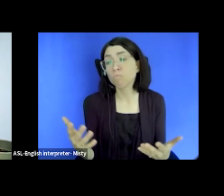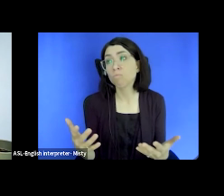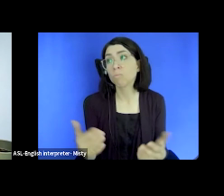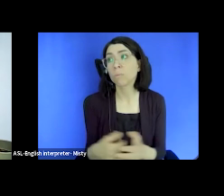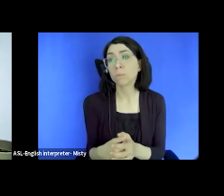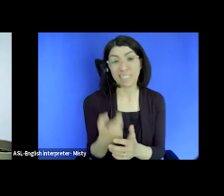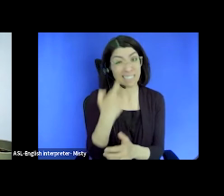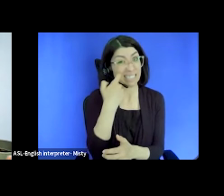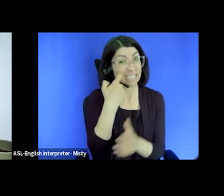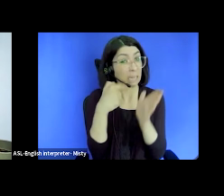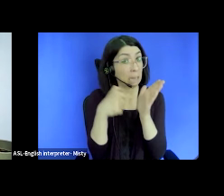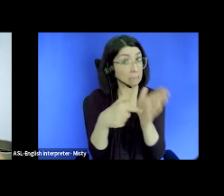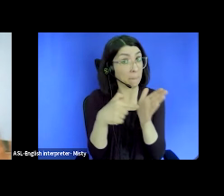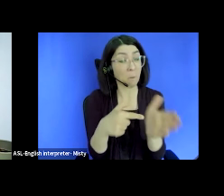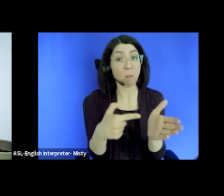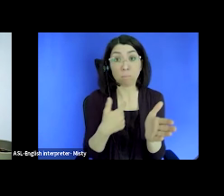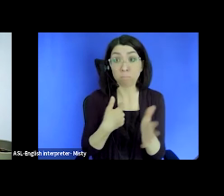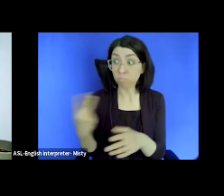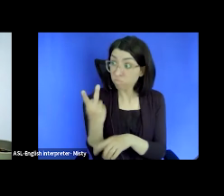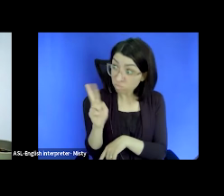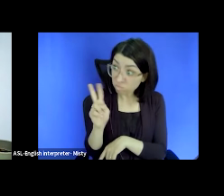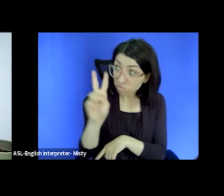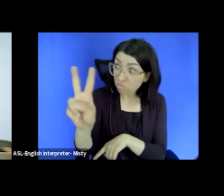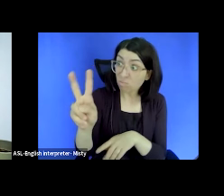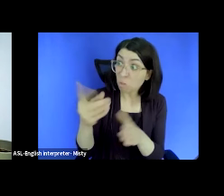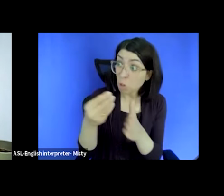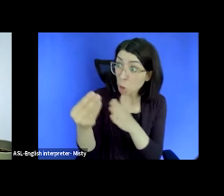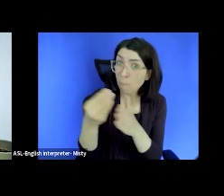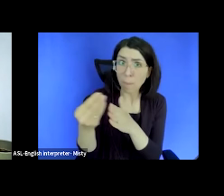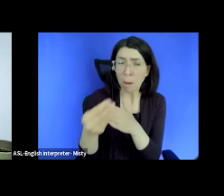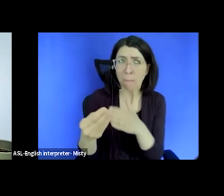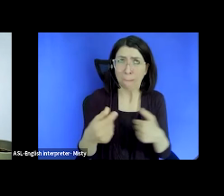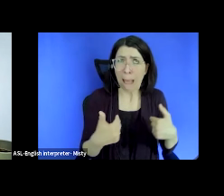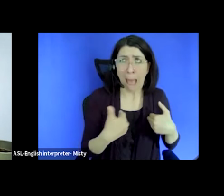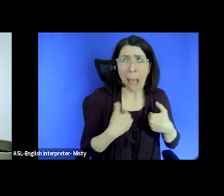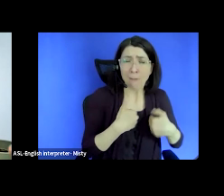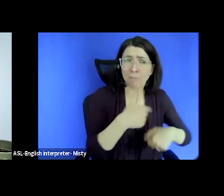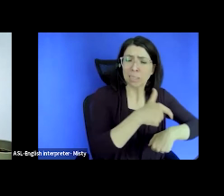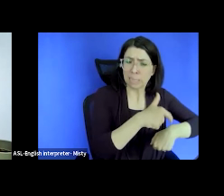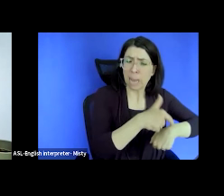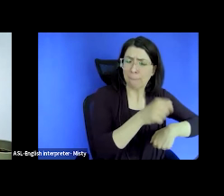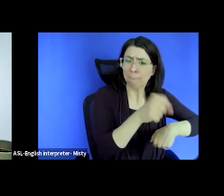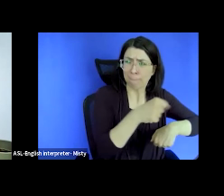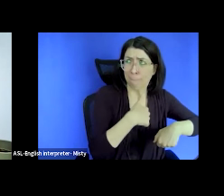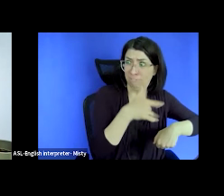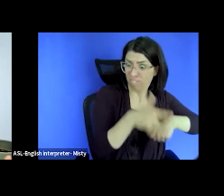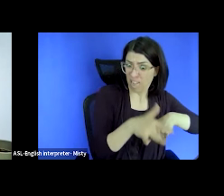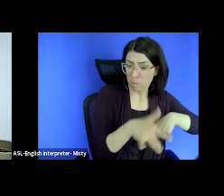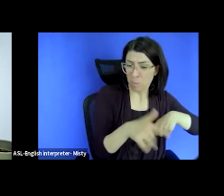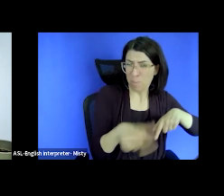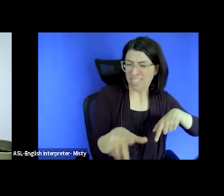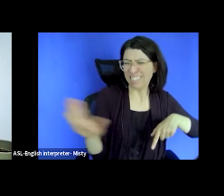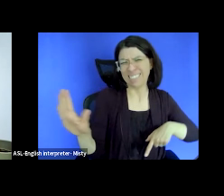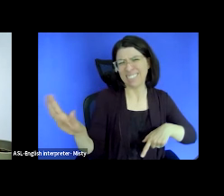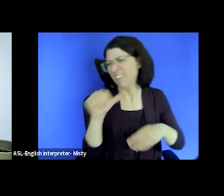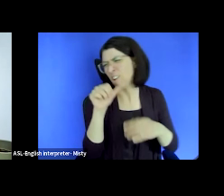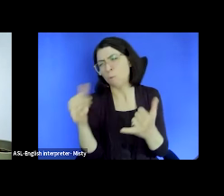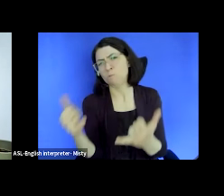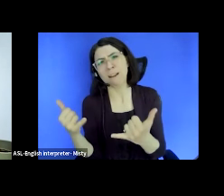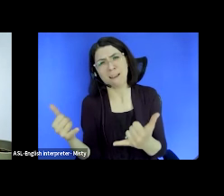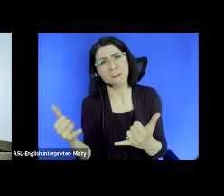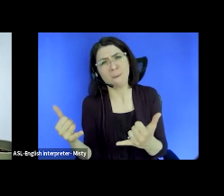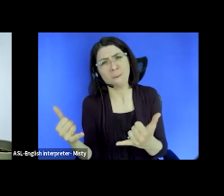that example, right? But maybe it's now is not the time or not right now. So explaining that. So we look,